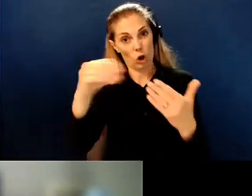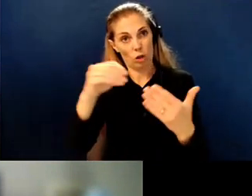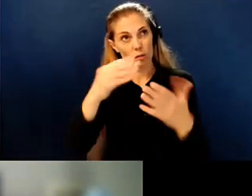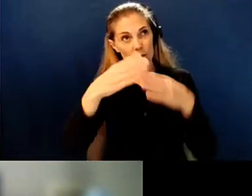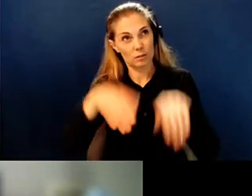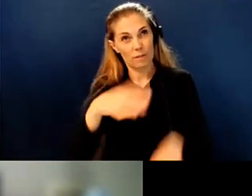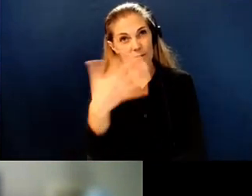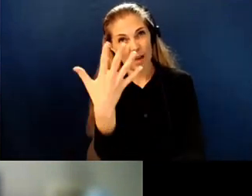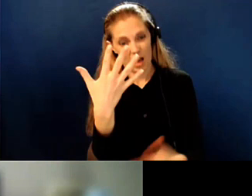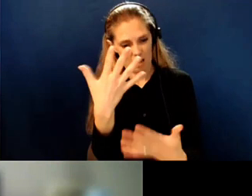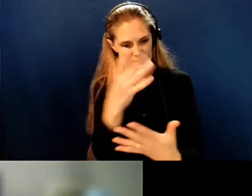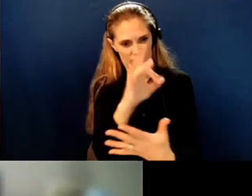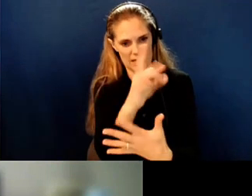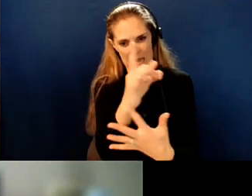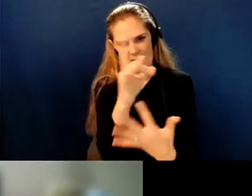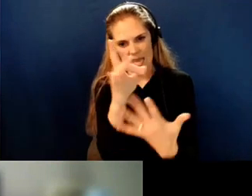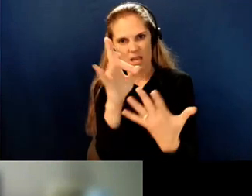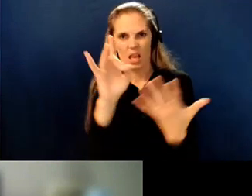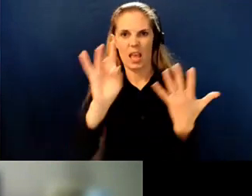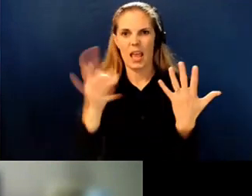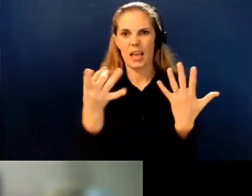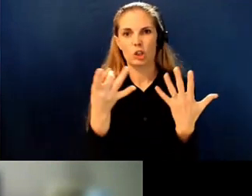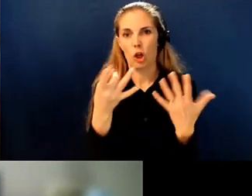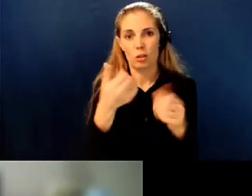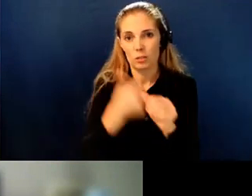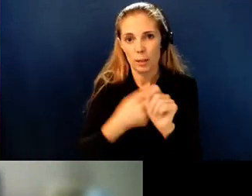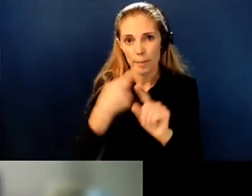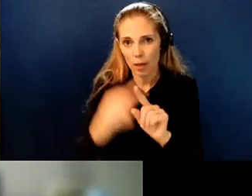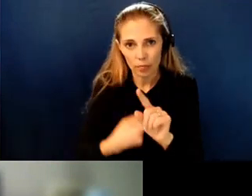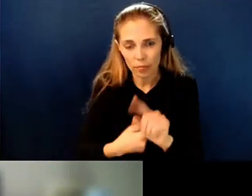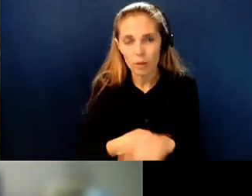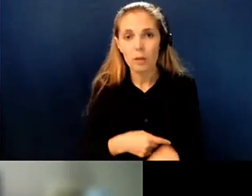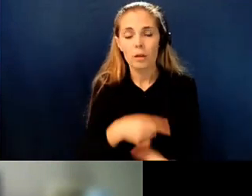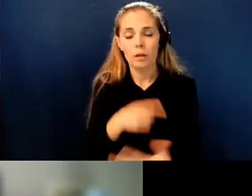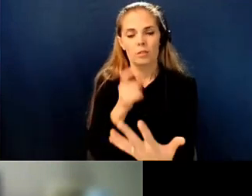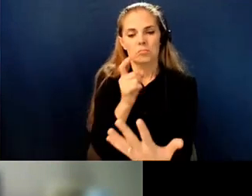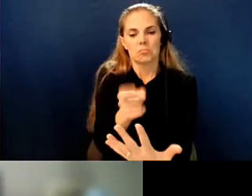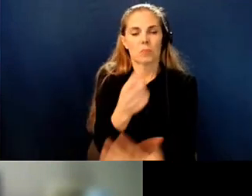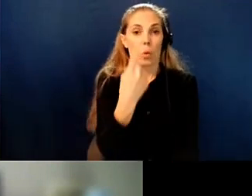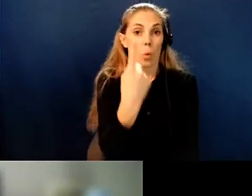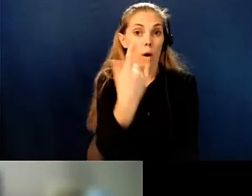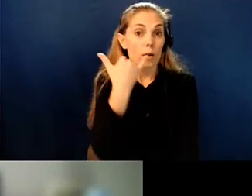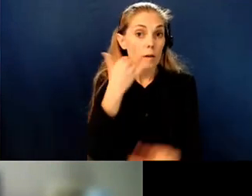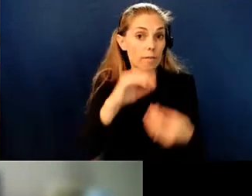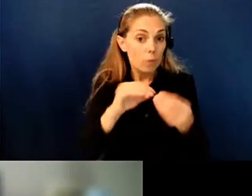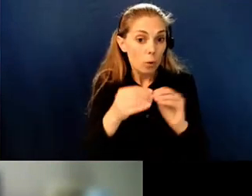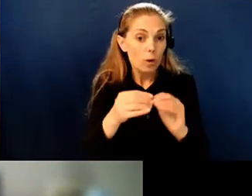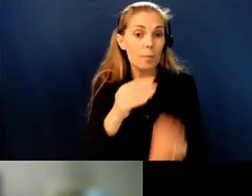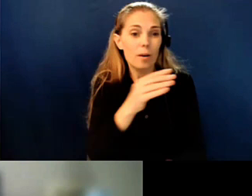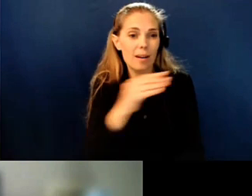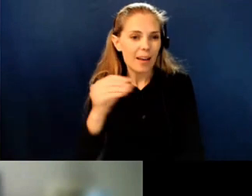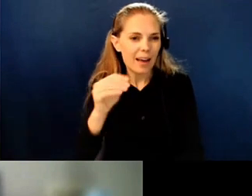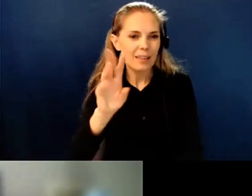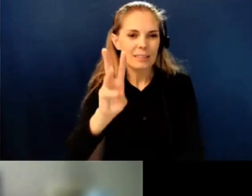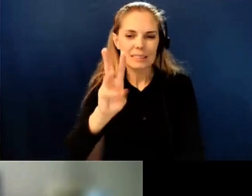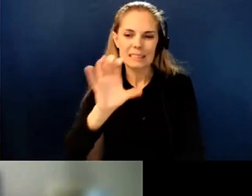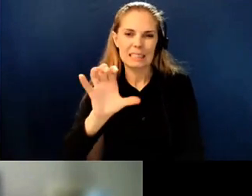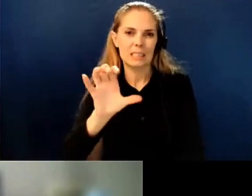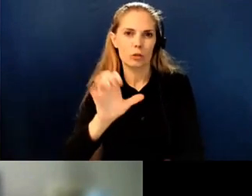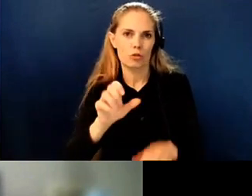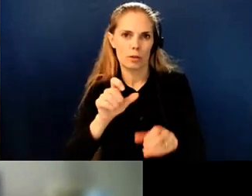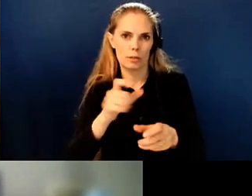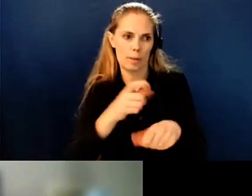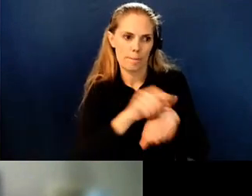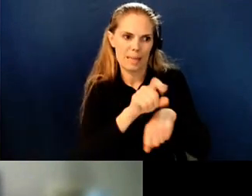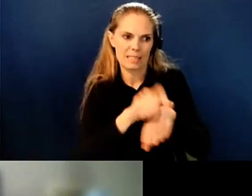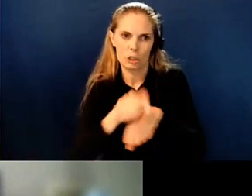1 phone number and 600 messaging credits per month, which may not sound like a lot, but it is plenty, believe me, unless you've got a huge